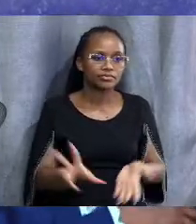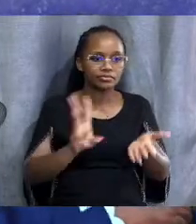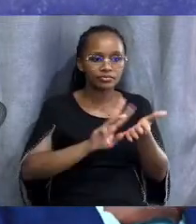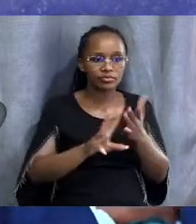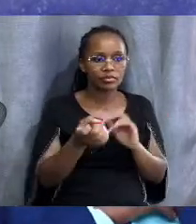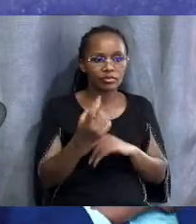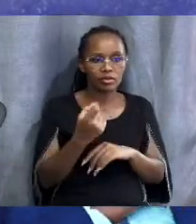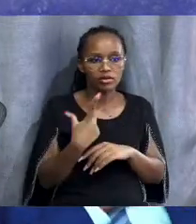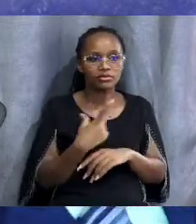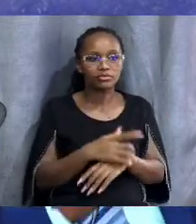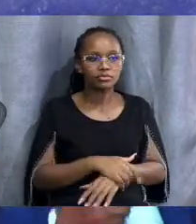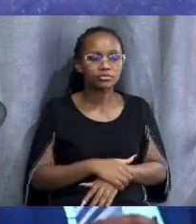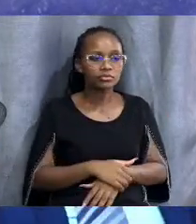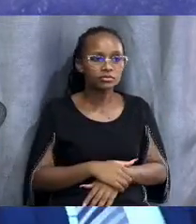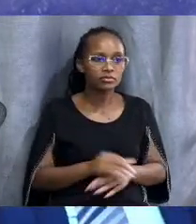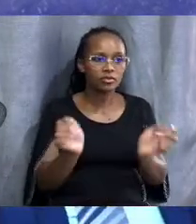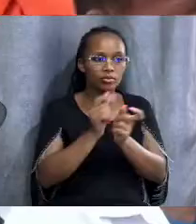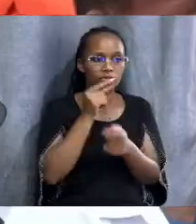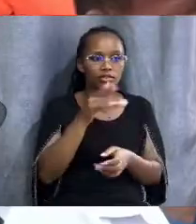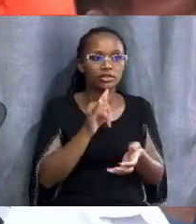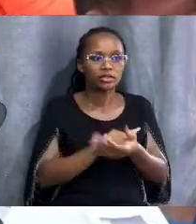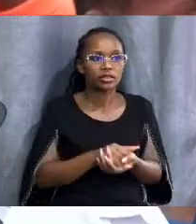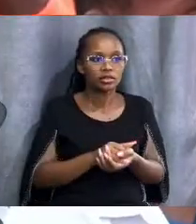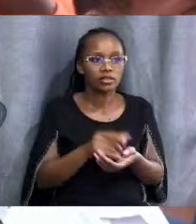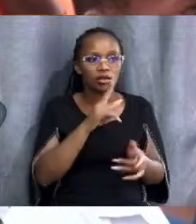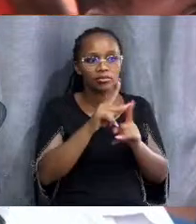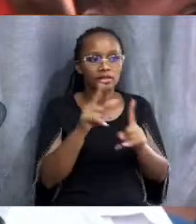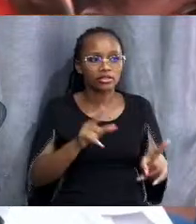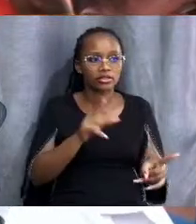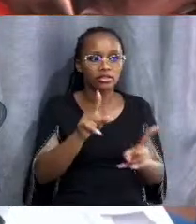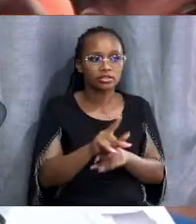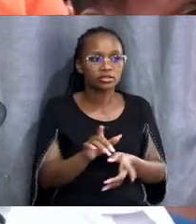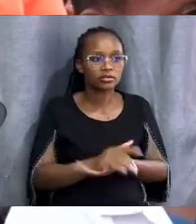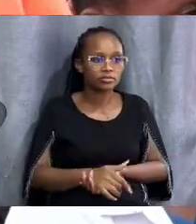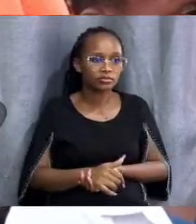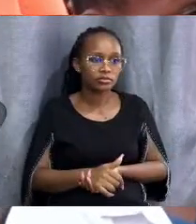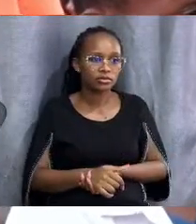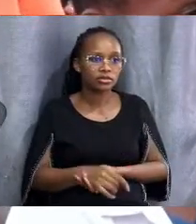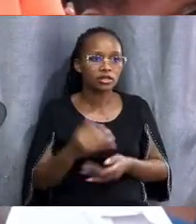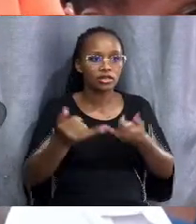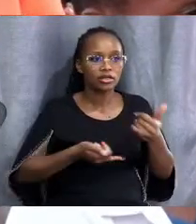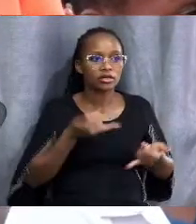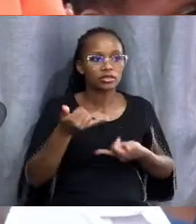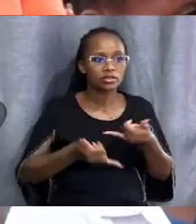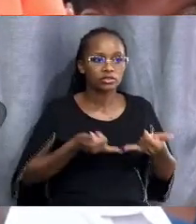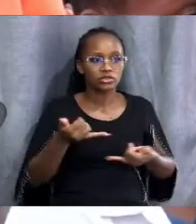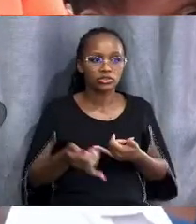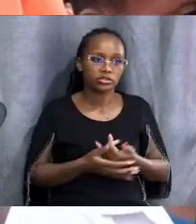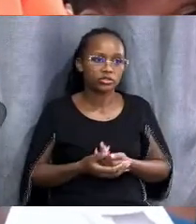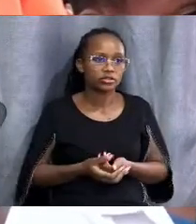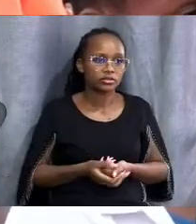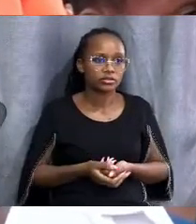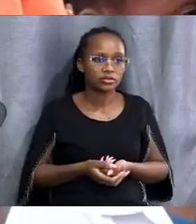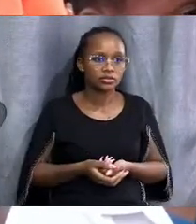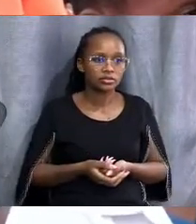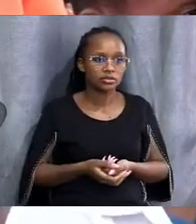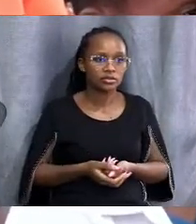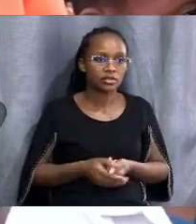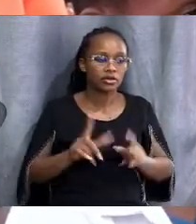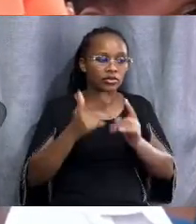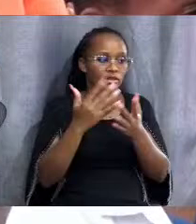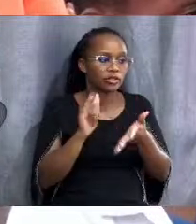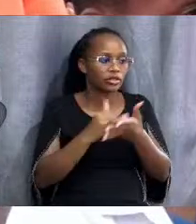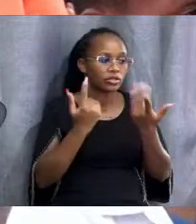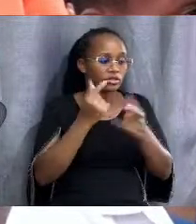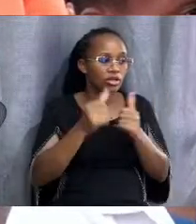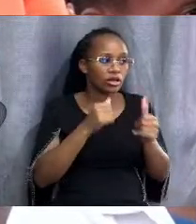11, Paul says, finally, brothers and sisters, rejoice. That is the first thing that